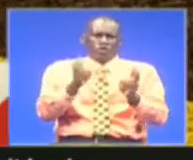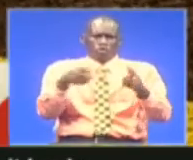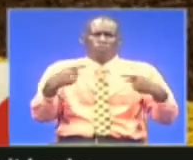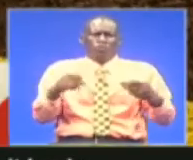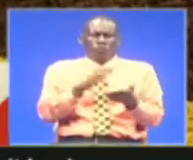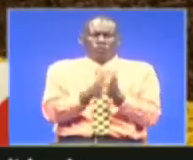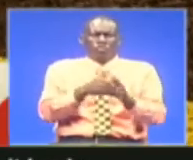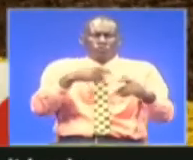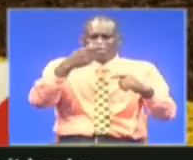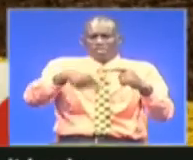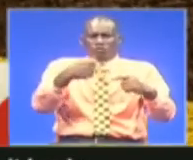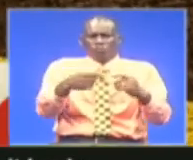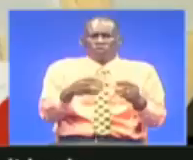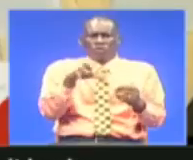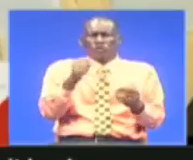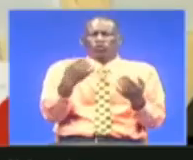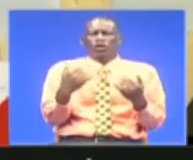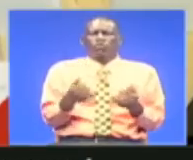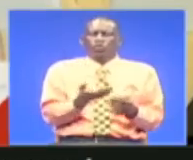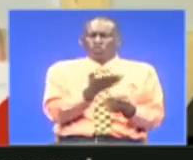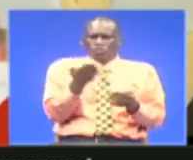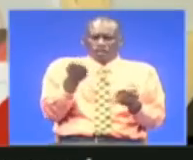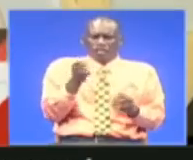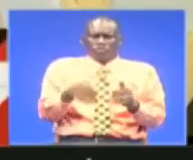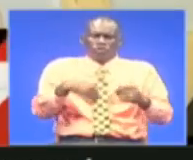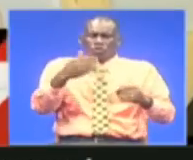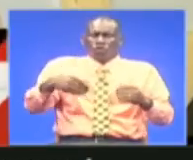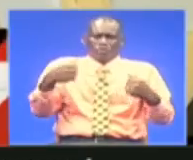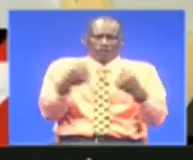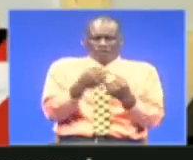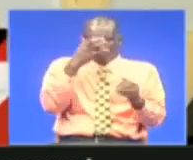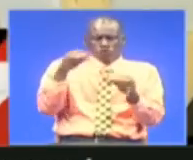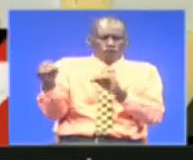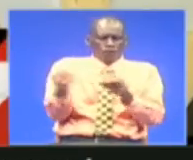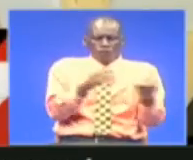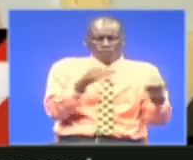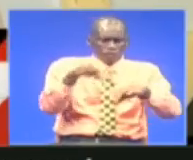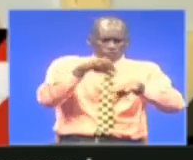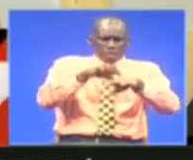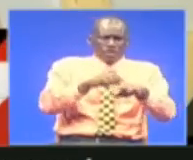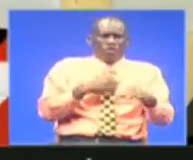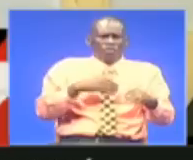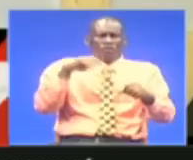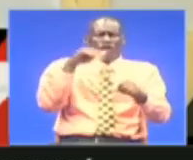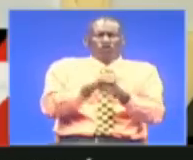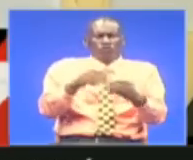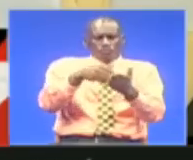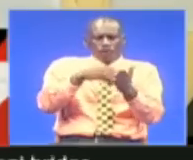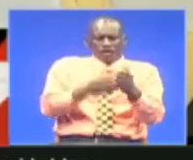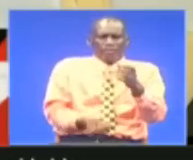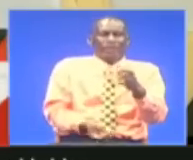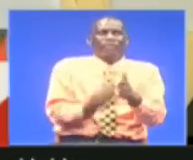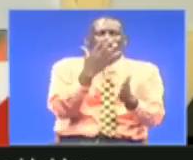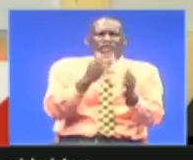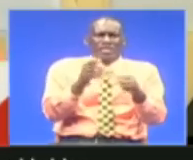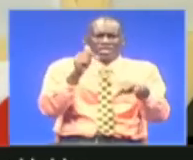without the aid of the instruments. So these are things that are always moving, and because of this movement, there's a lot of zones of weaknesses being created